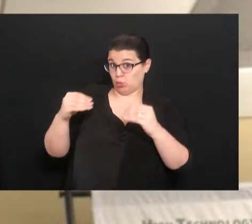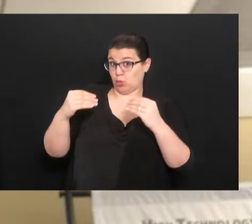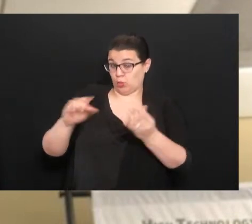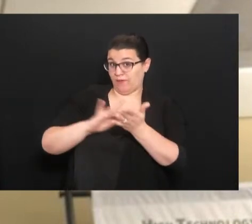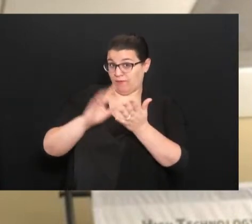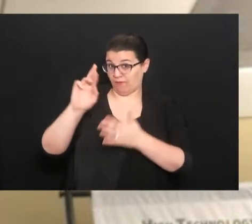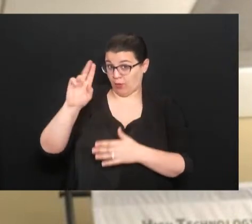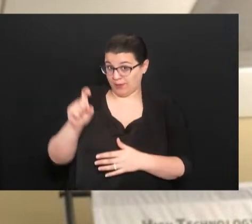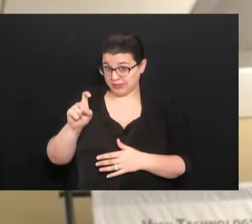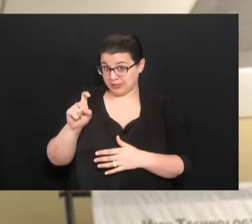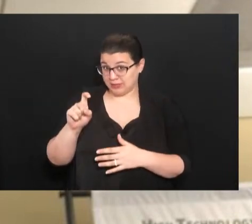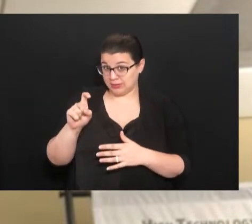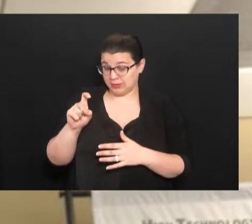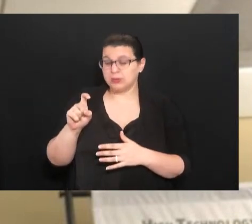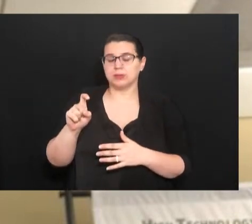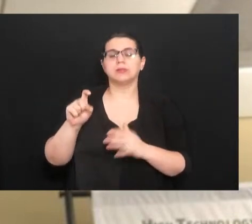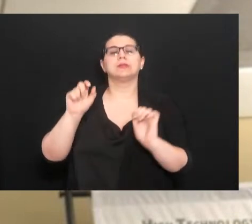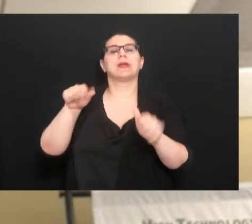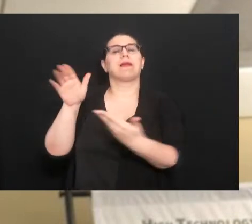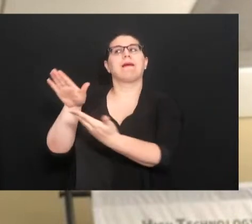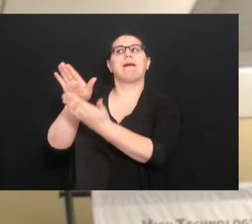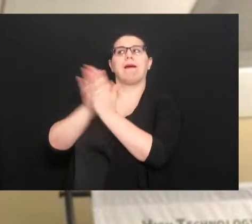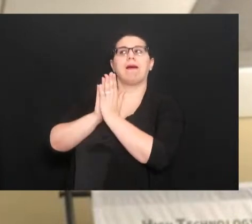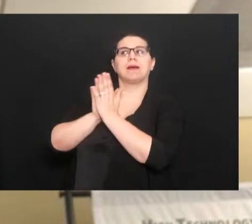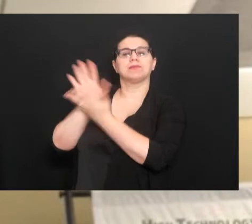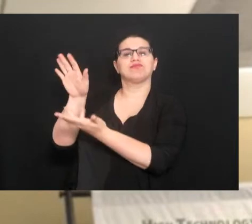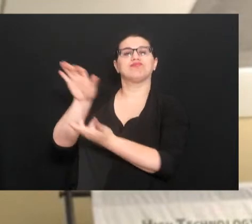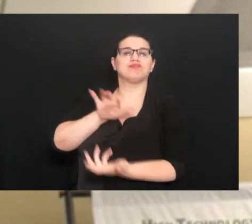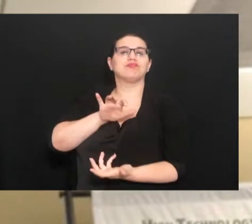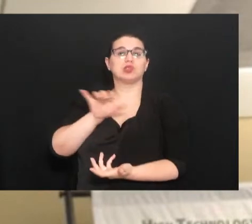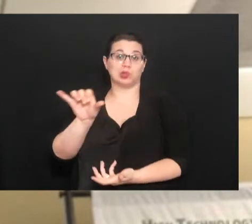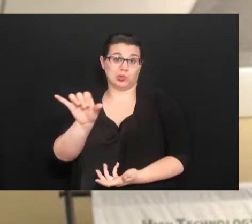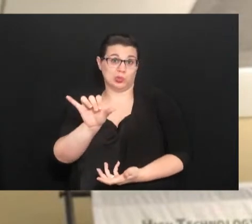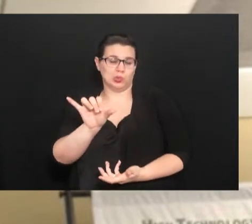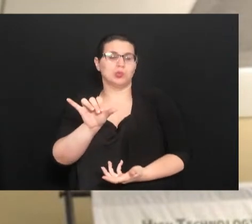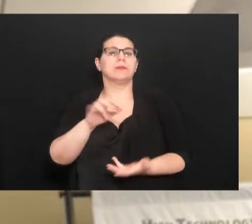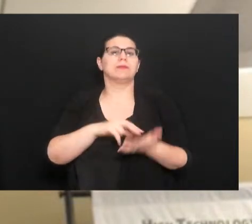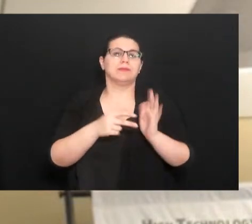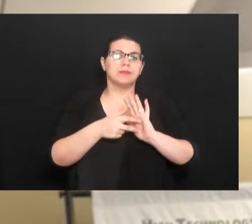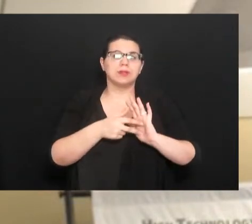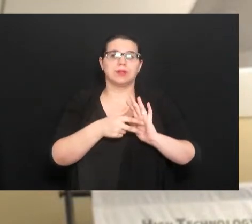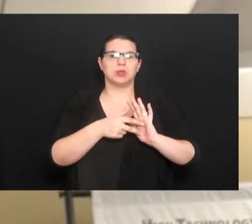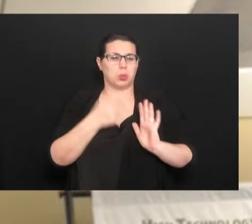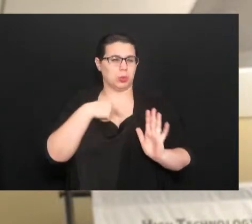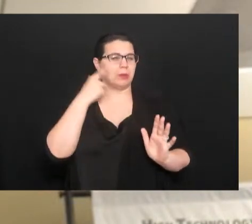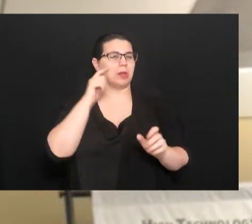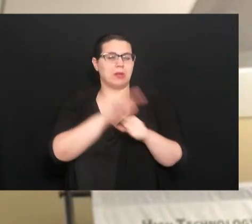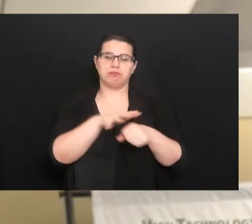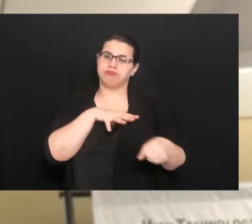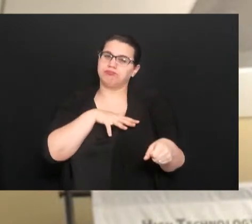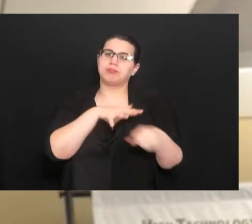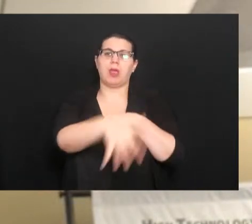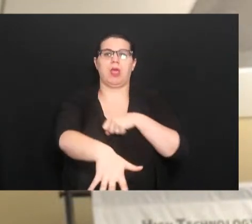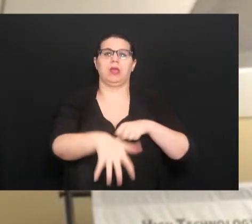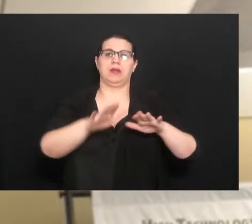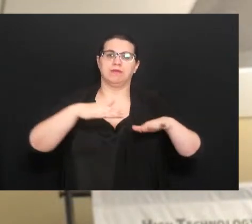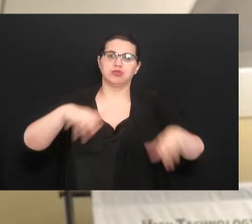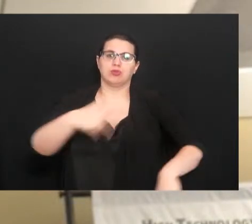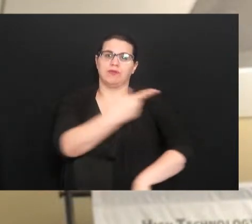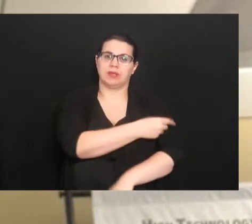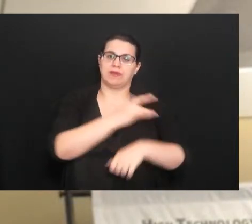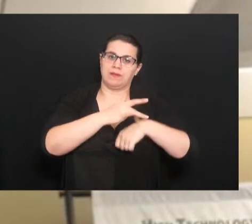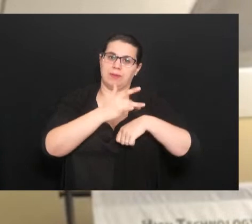to request doses as well. So we believe we will have plenty of doses available